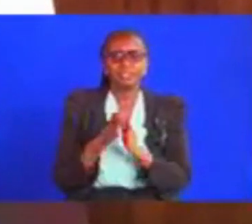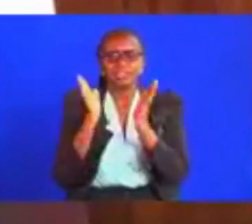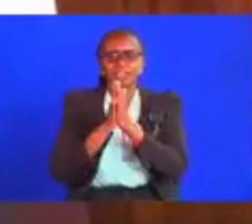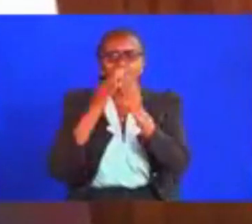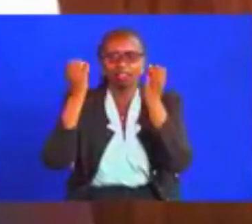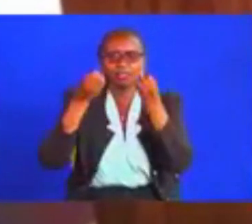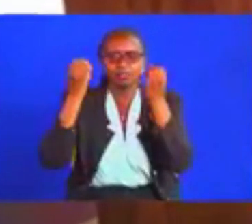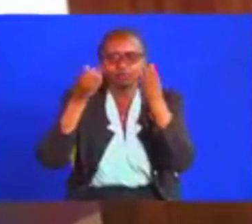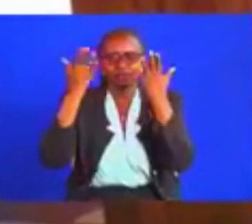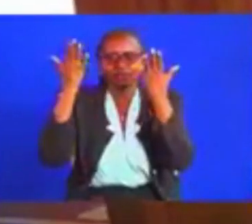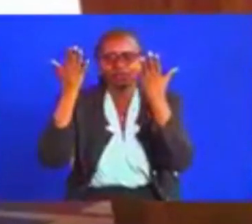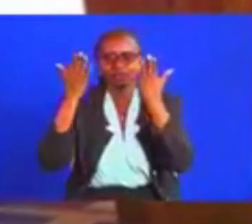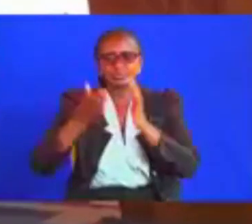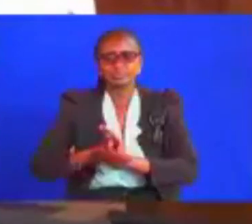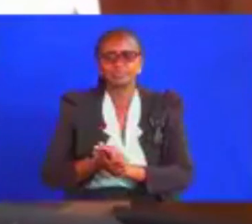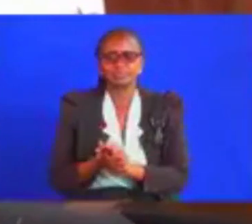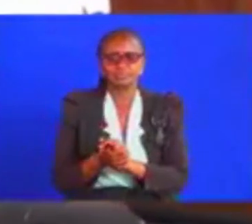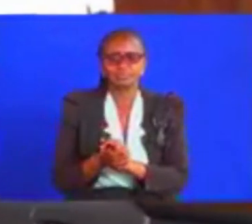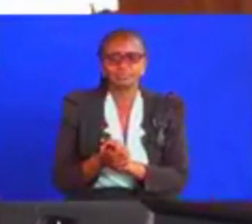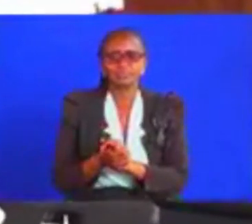Hallelujah.